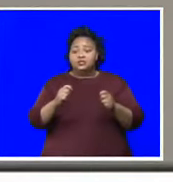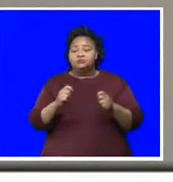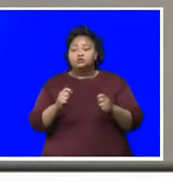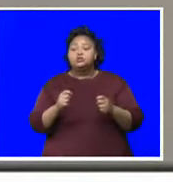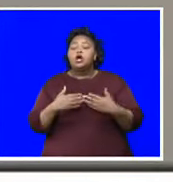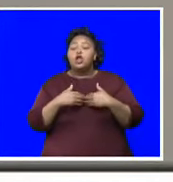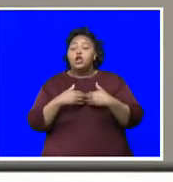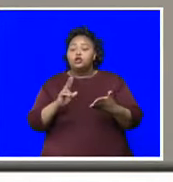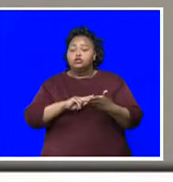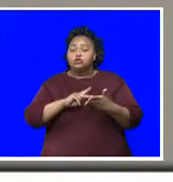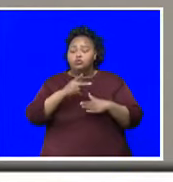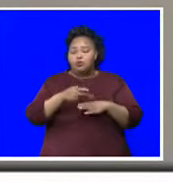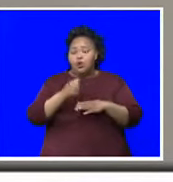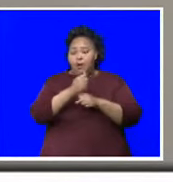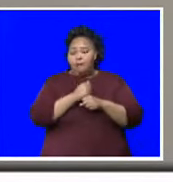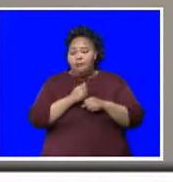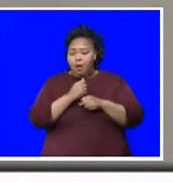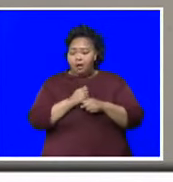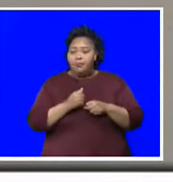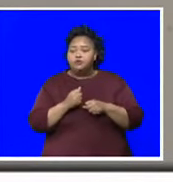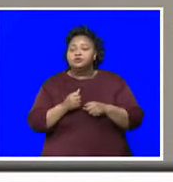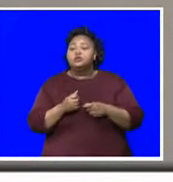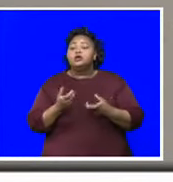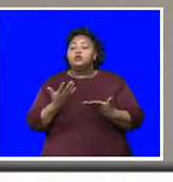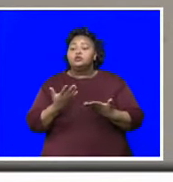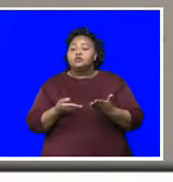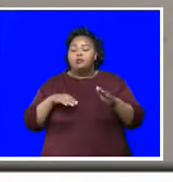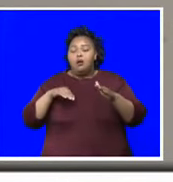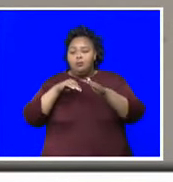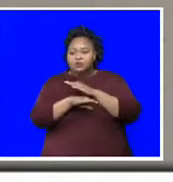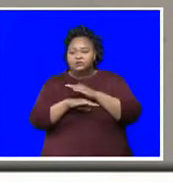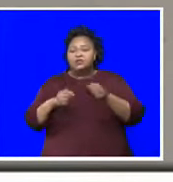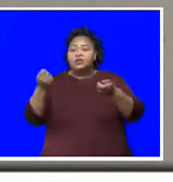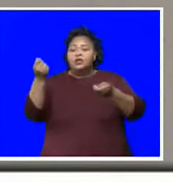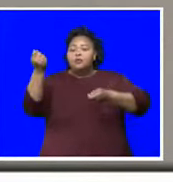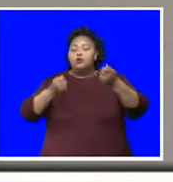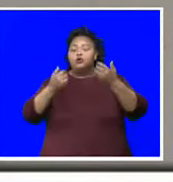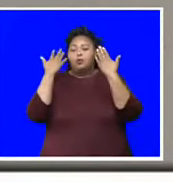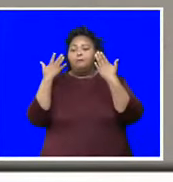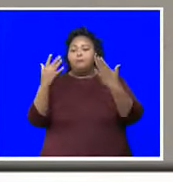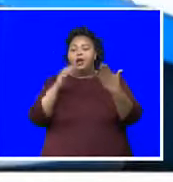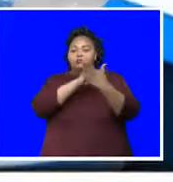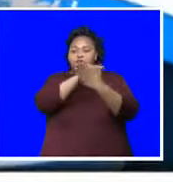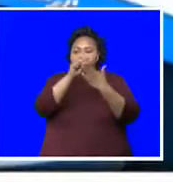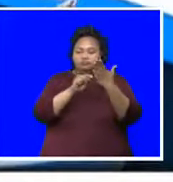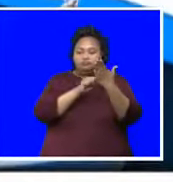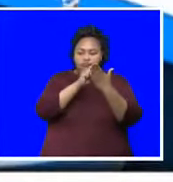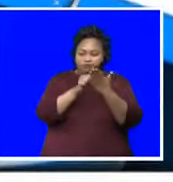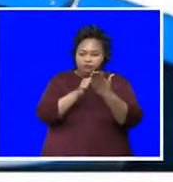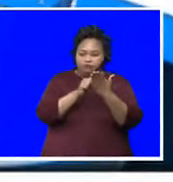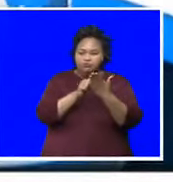Eswatini has disbursed over 40 million Malangeni under the 45 million SMEs revolving fund.